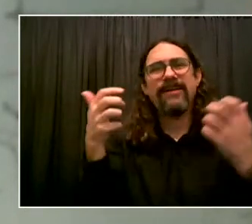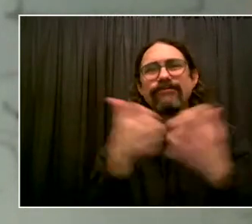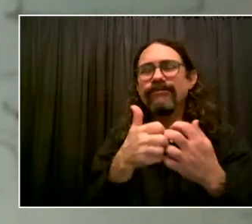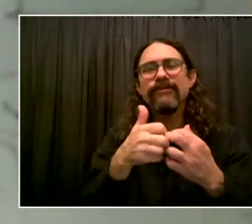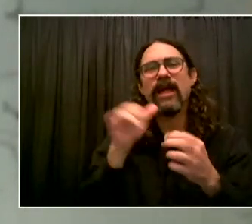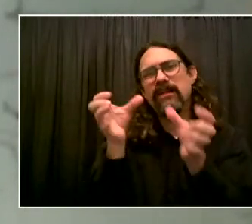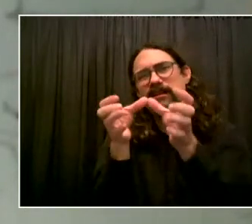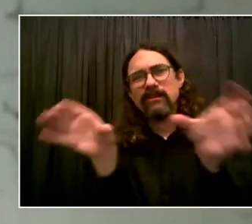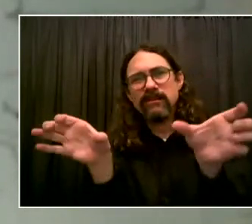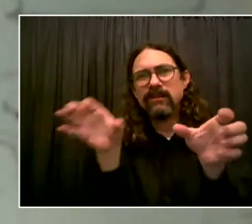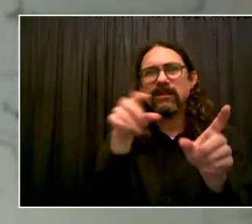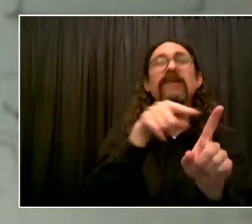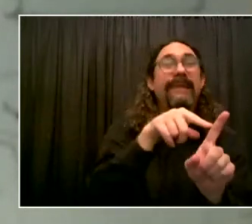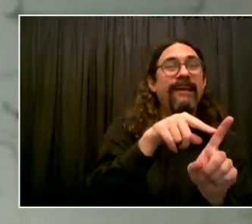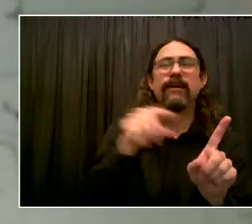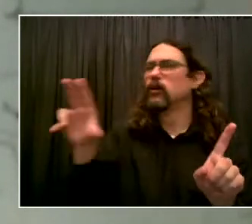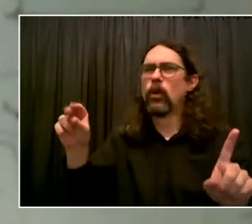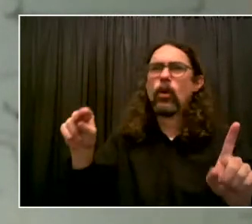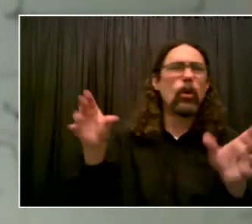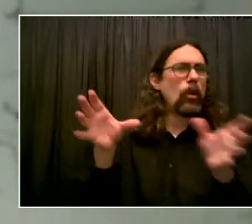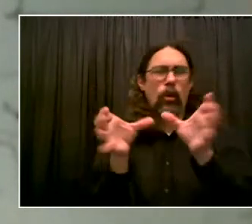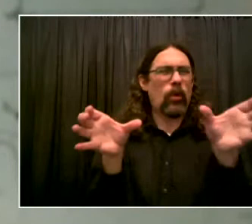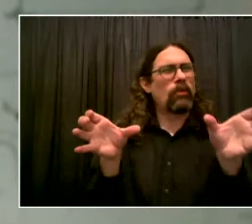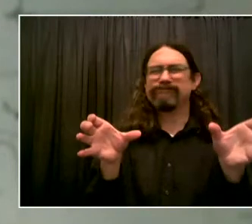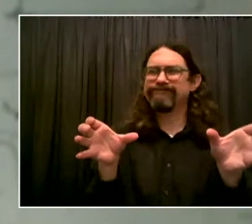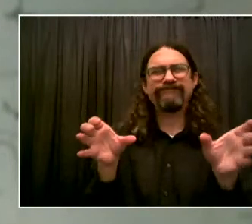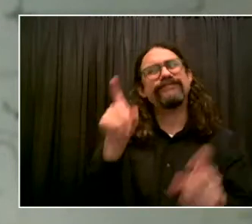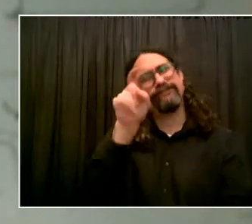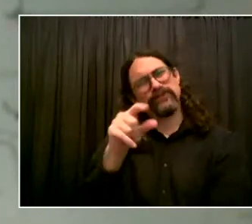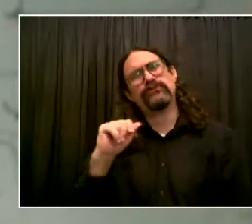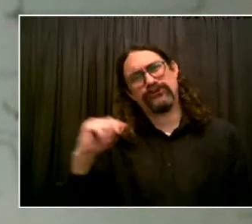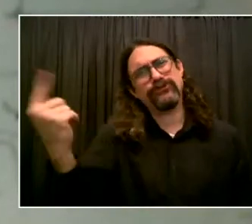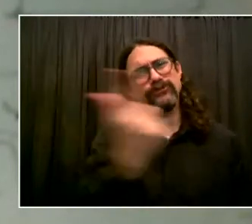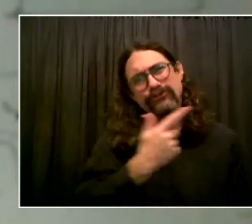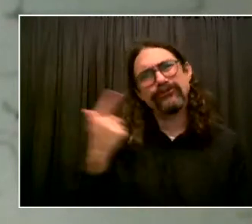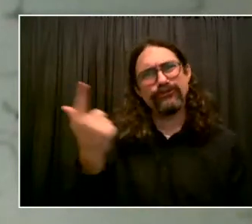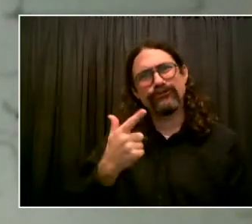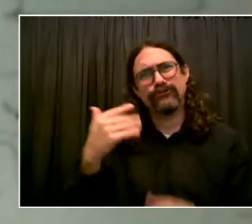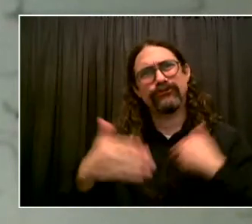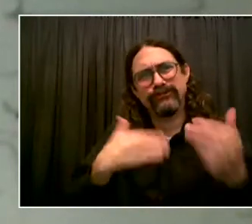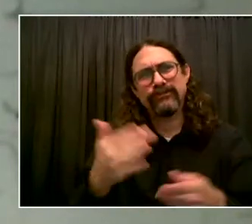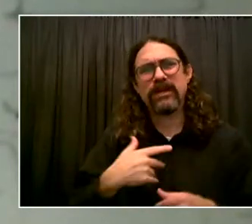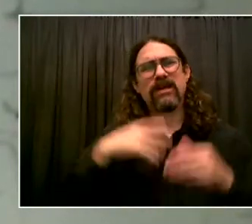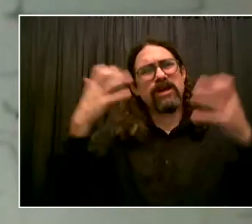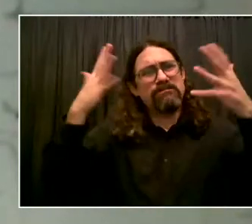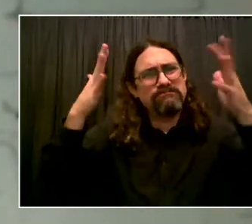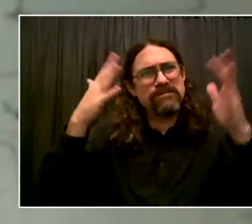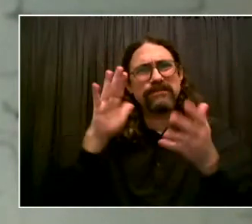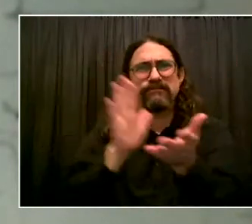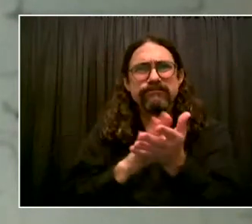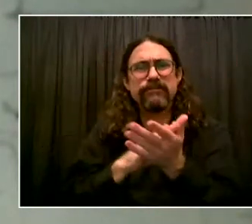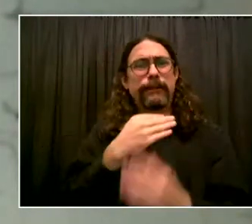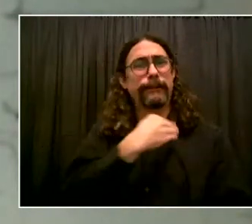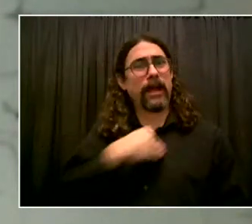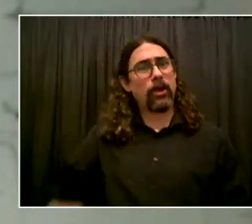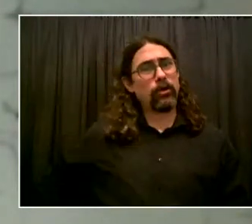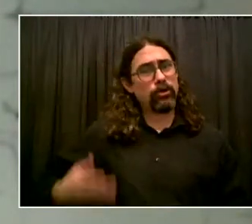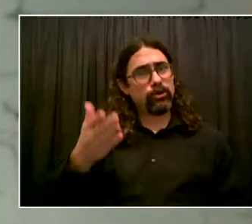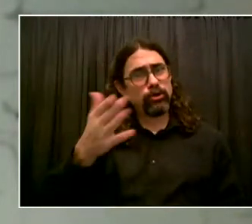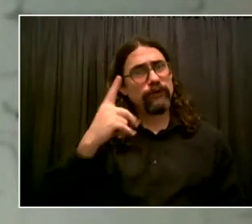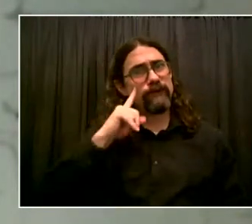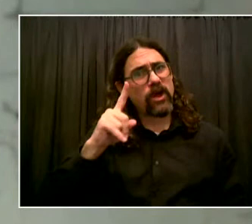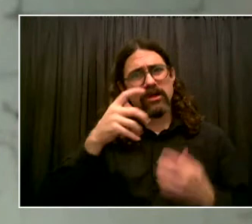mayor's efforts, and the progress that the city has made is only just